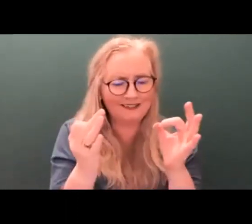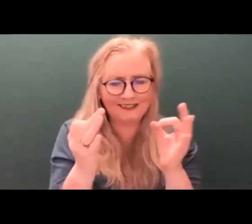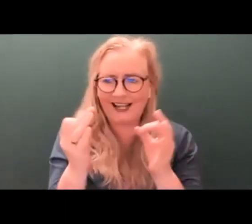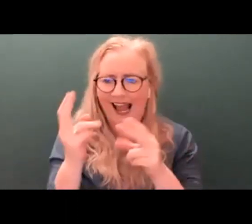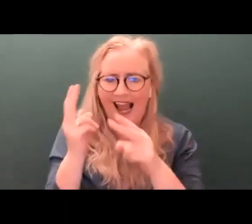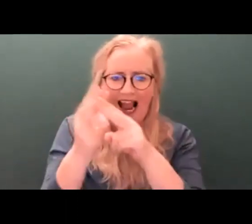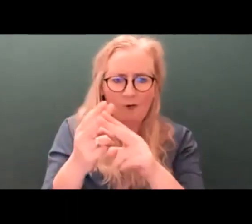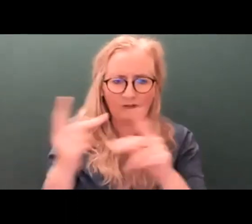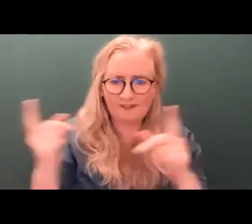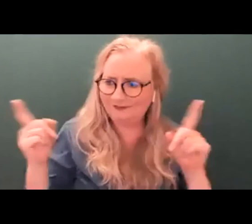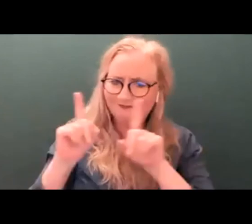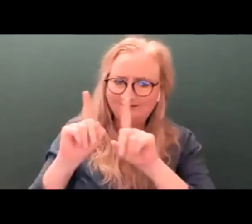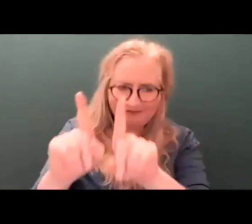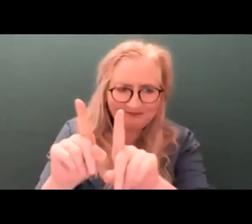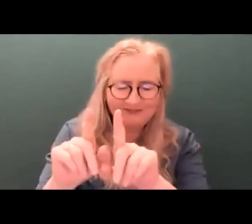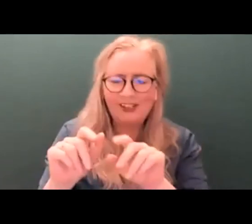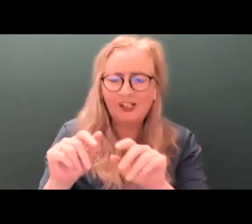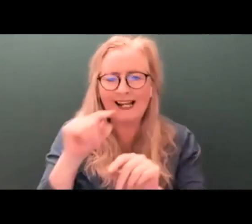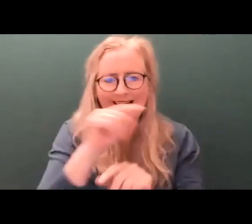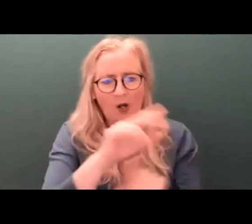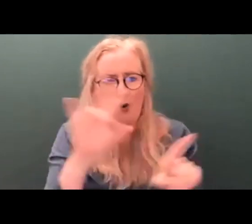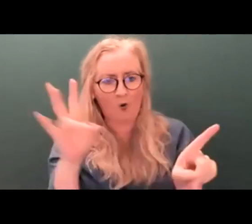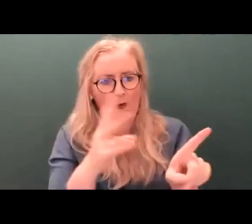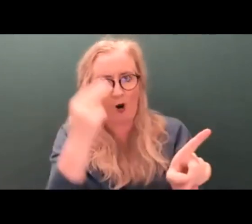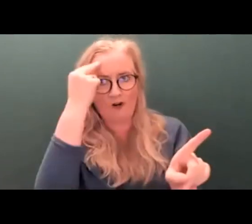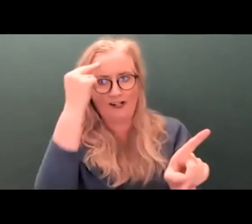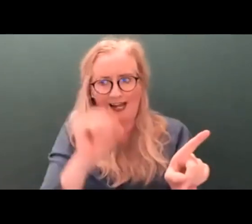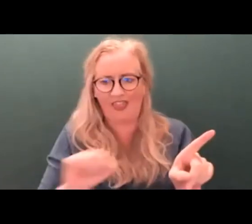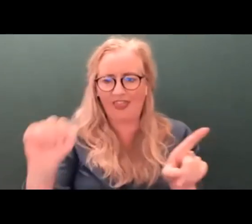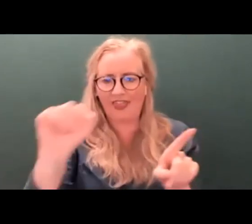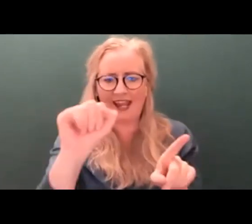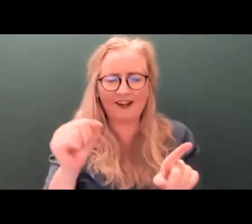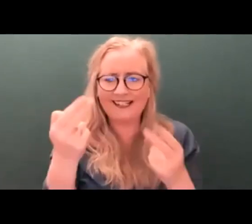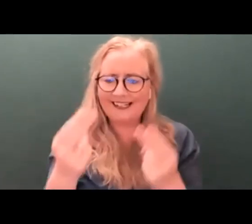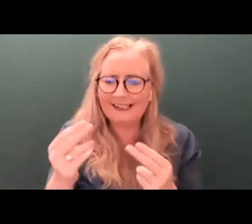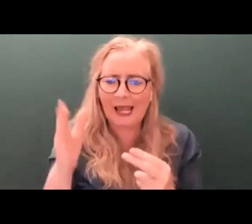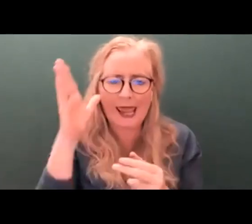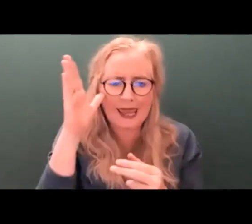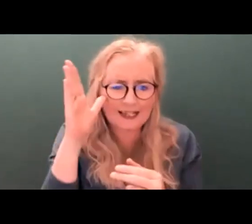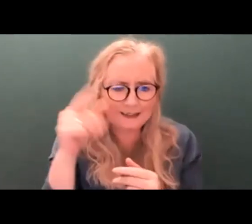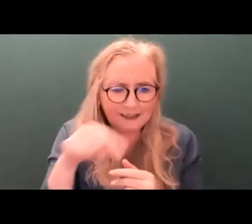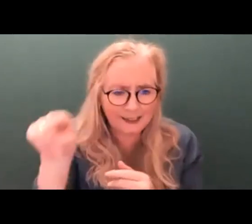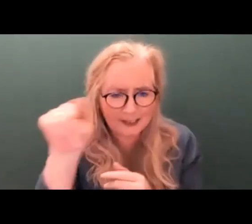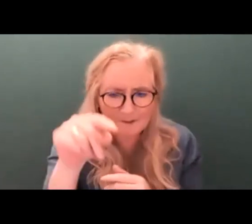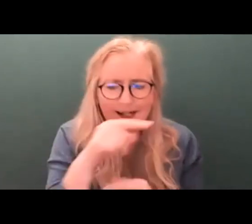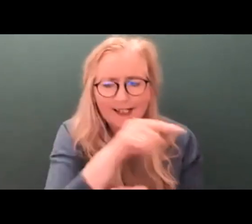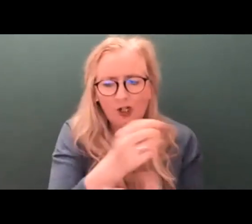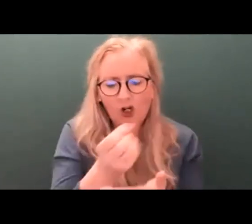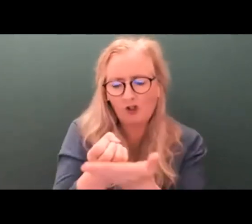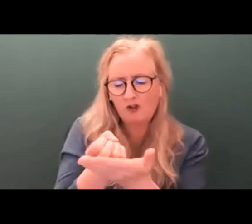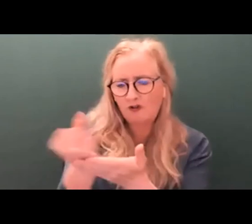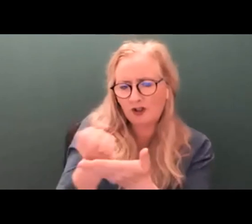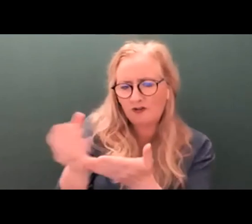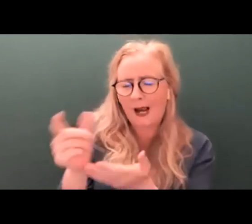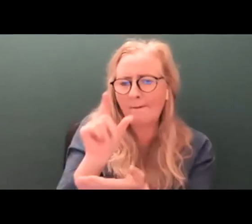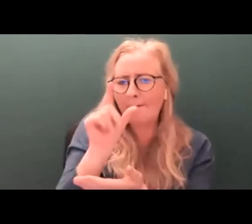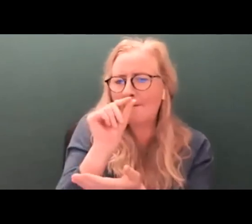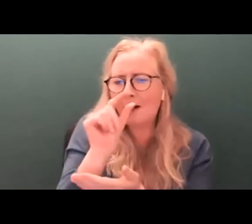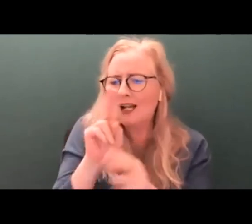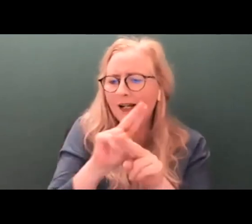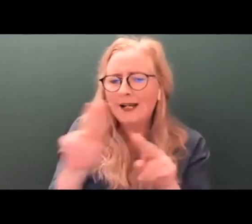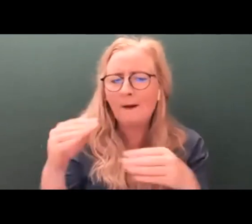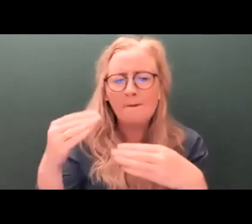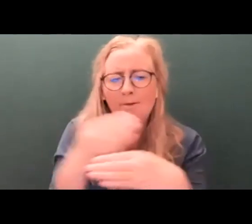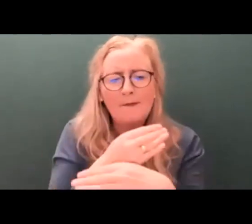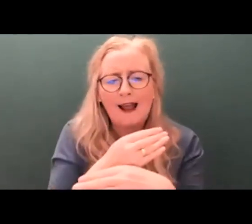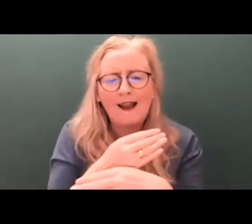He very quickly understood their needs again, listened to them. So he was describing birds, not by necessarily